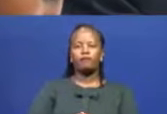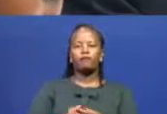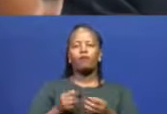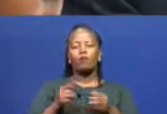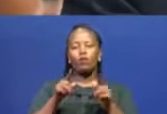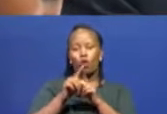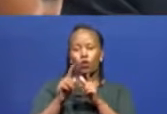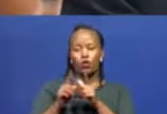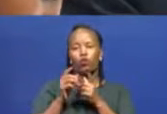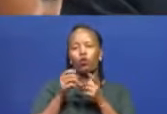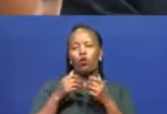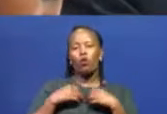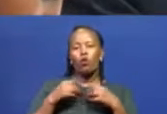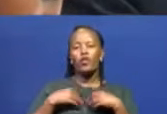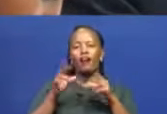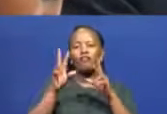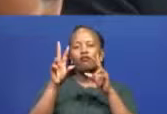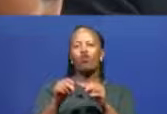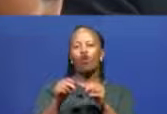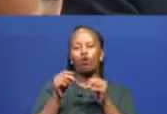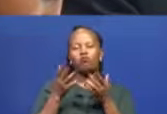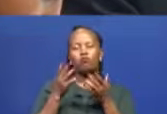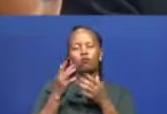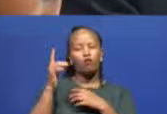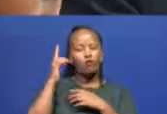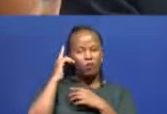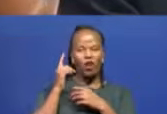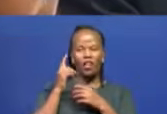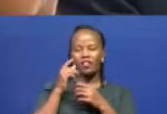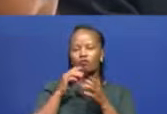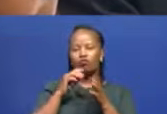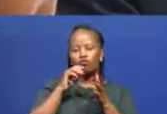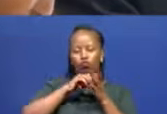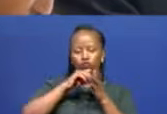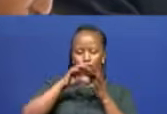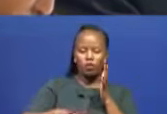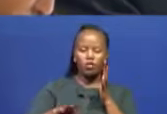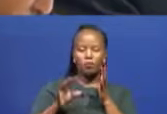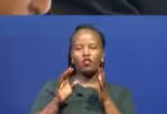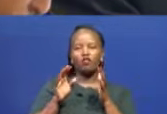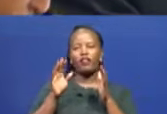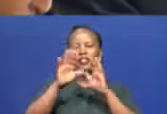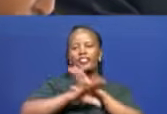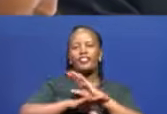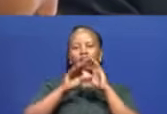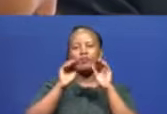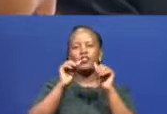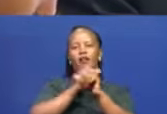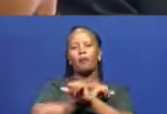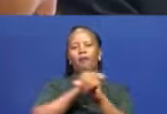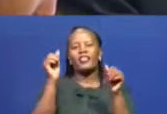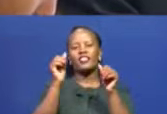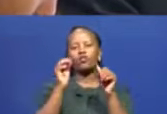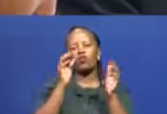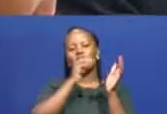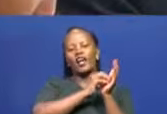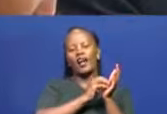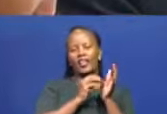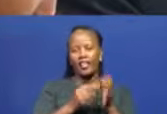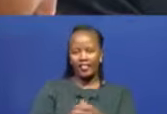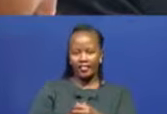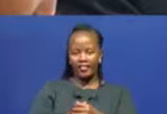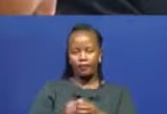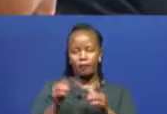Therefore, there is no framework upon which the impeachment of the Deputy President was anchored.